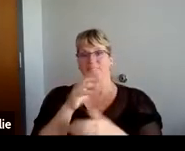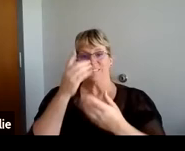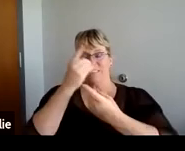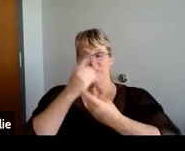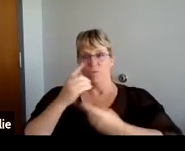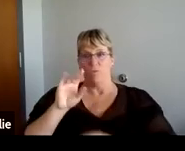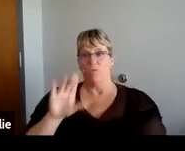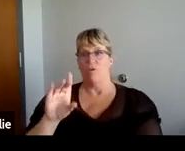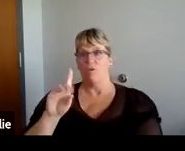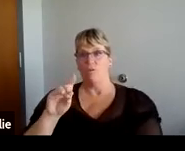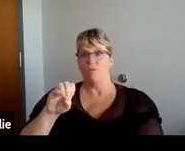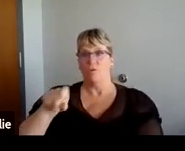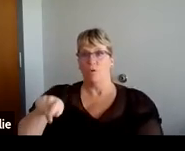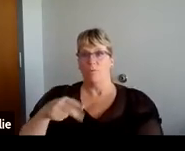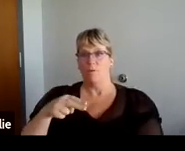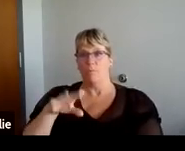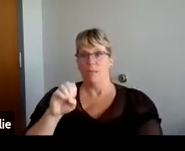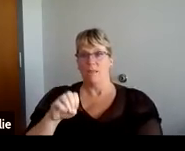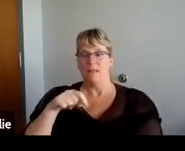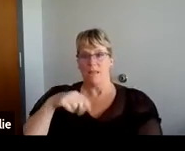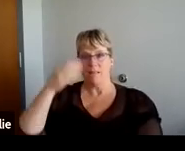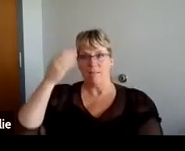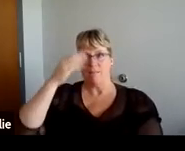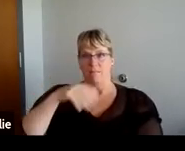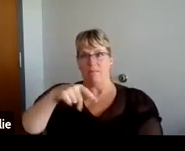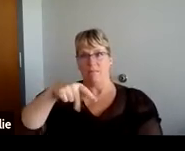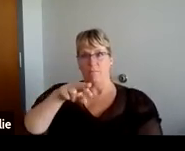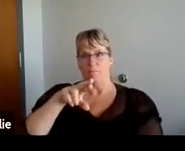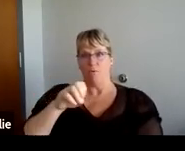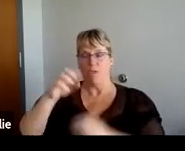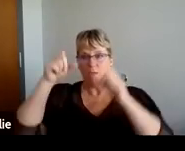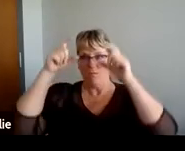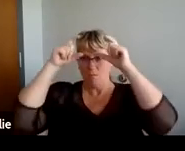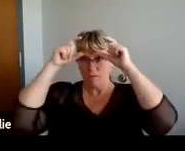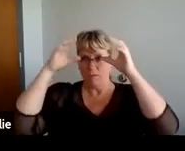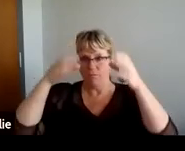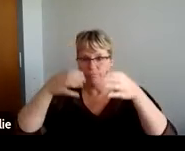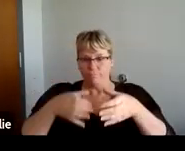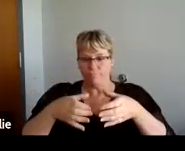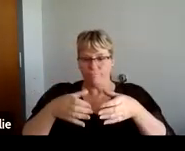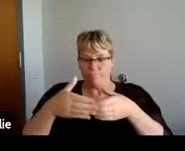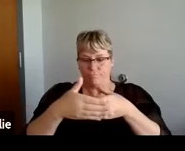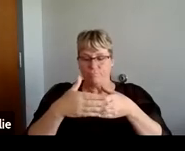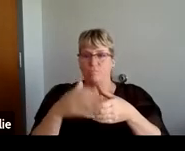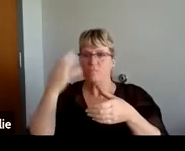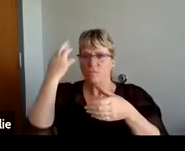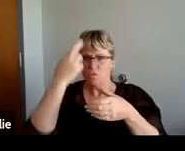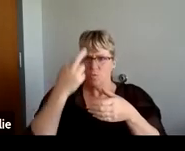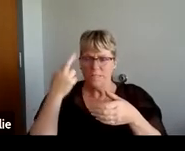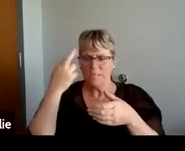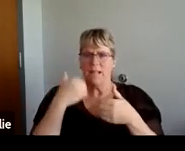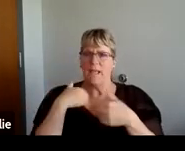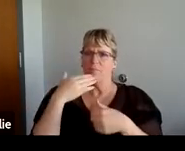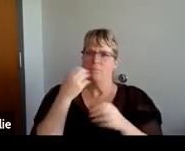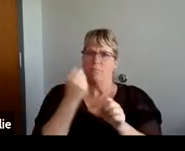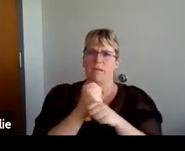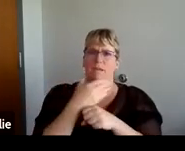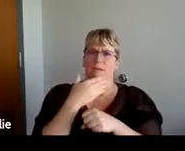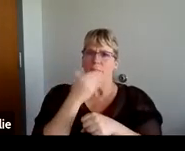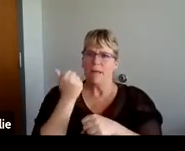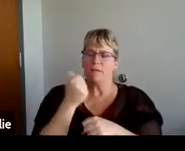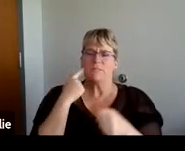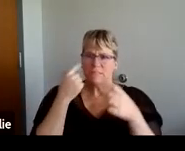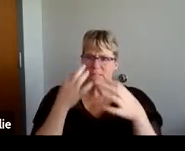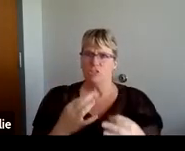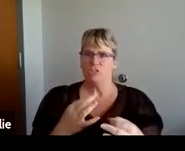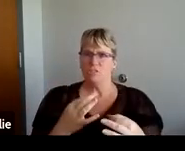dopamine levels in that prefrontal cortex that helps us think through and reason and make better